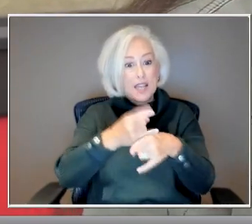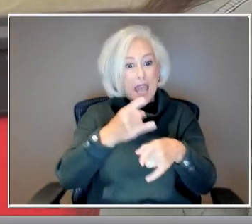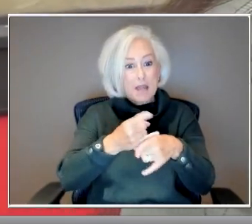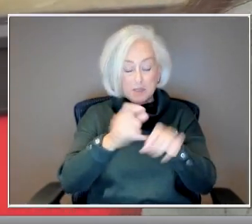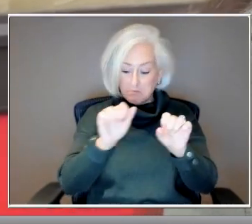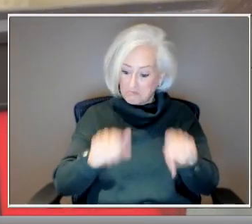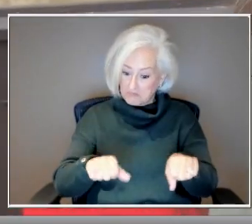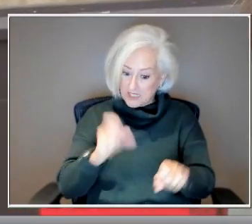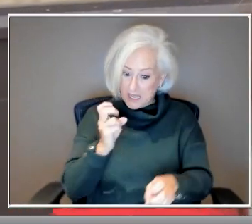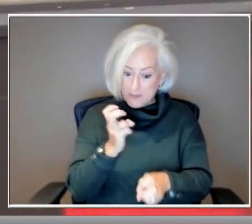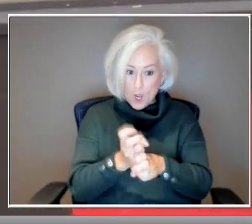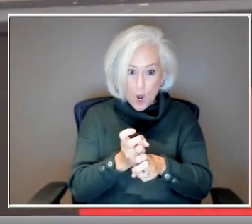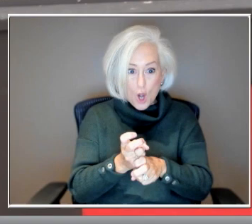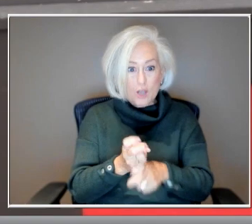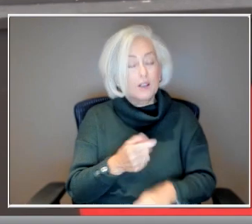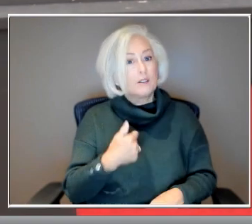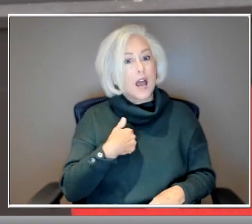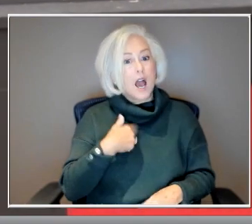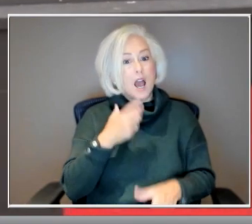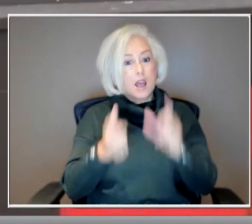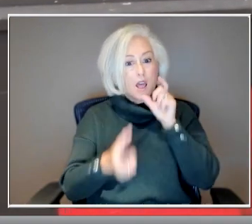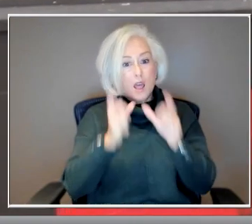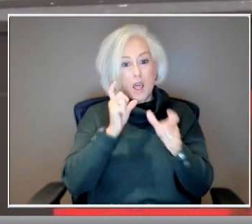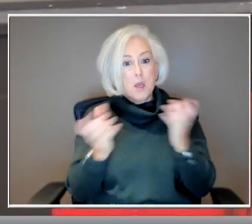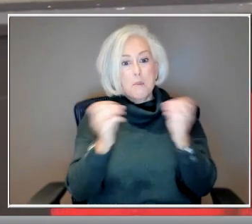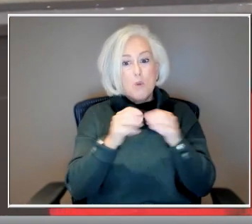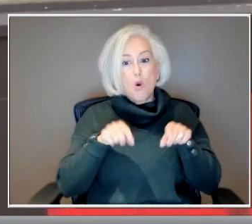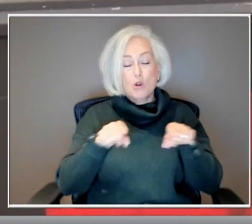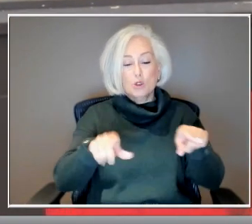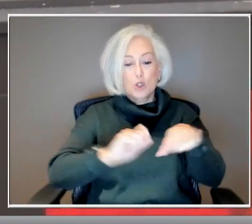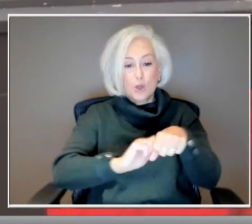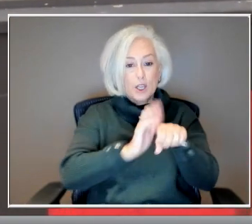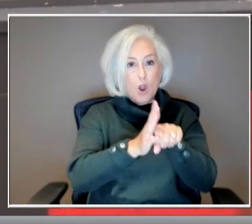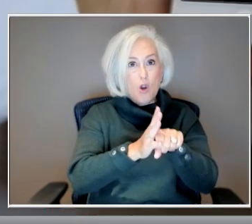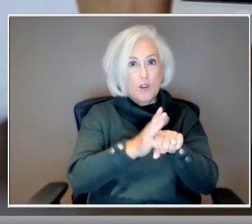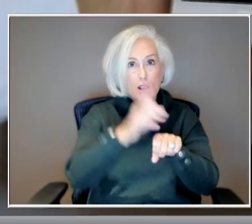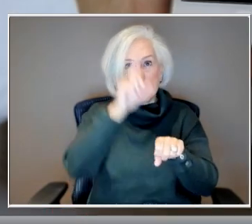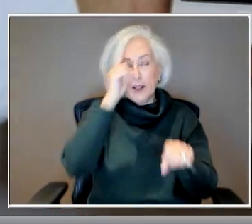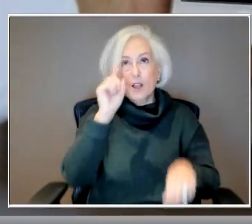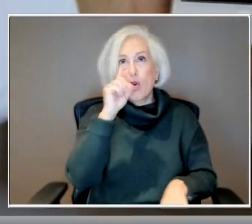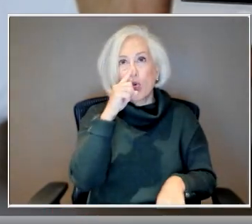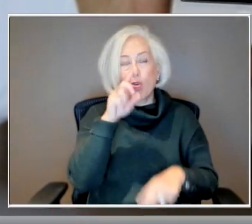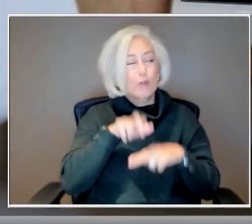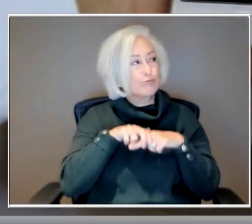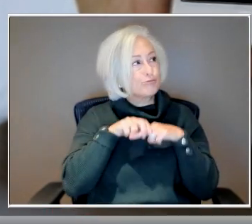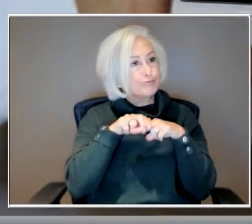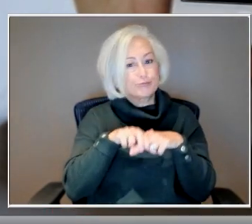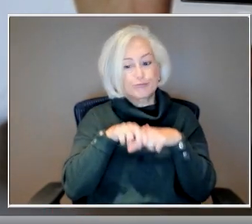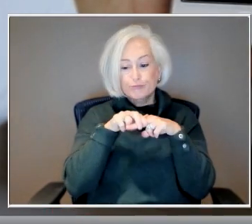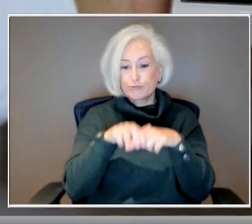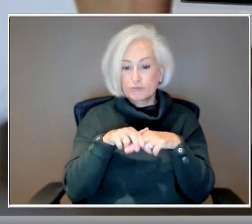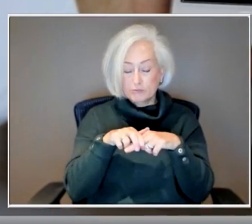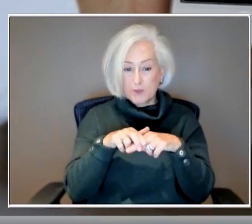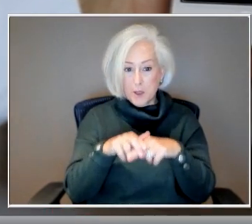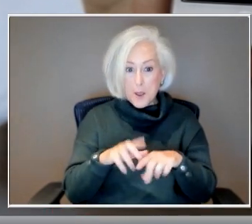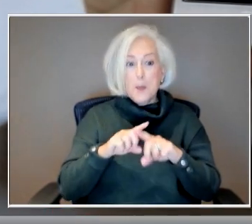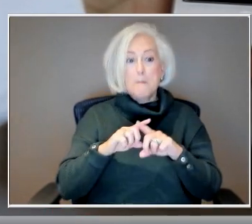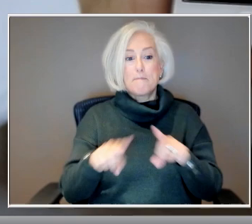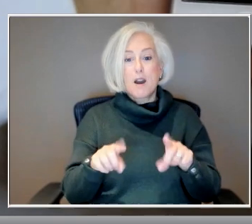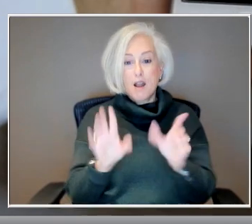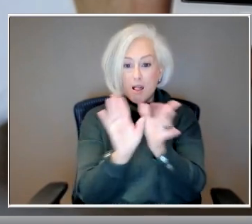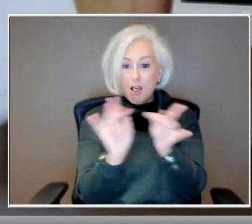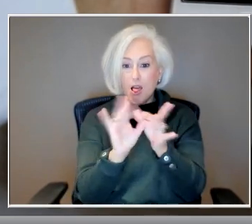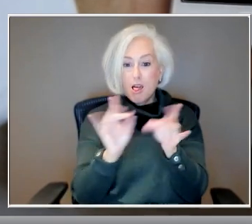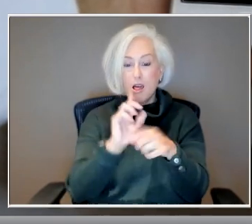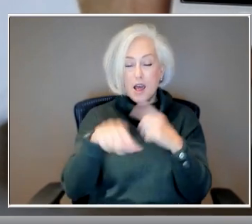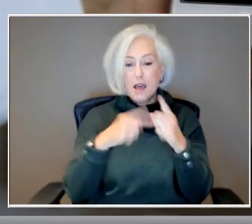the pandemic because there was nothing to do, and I didn't have to anywhere to get up to go. Not to mention, references to drinking seem to be everywhere